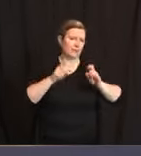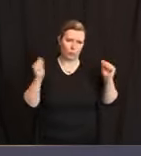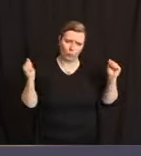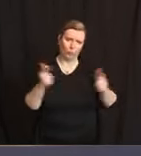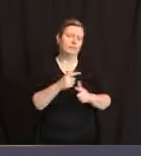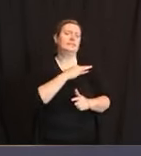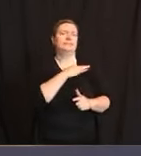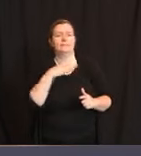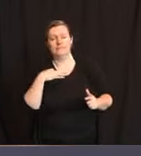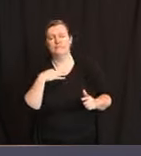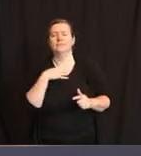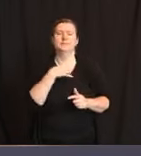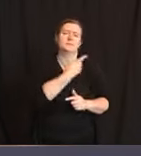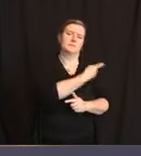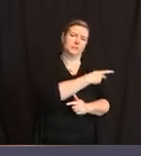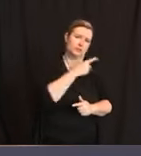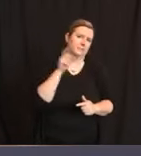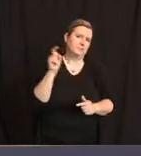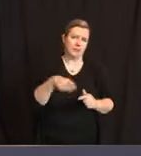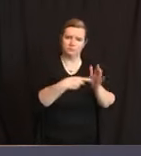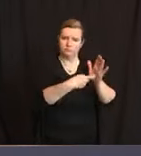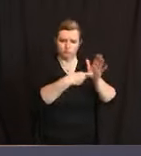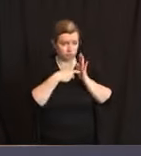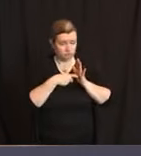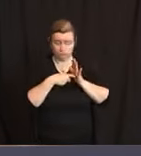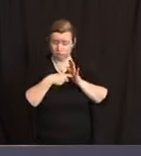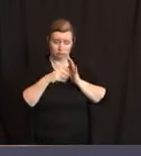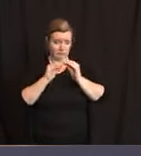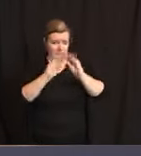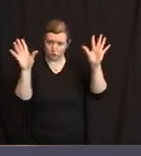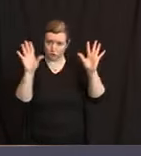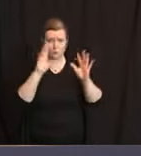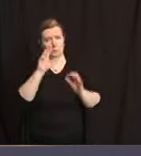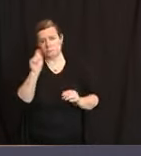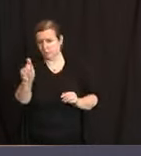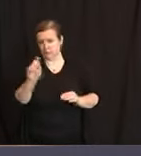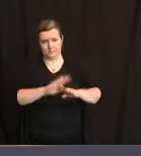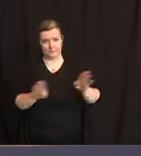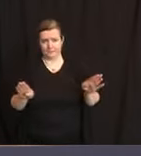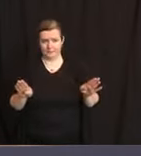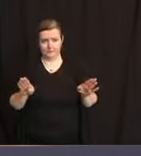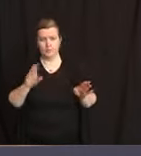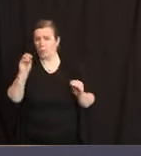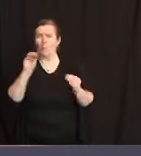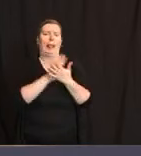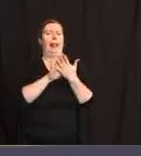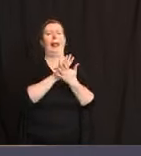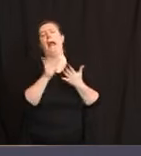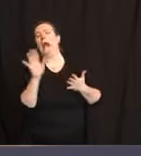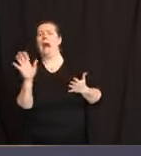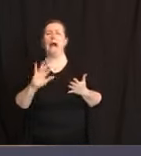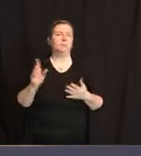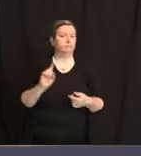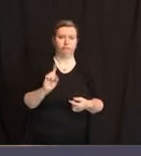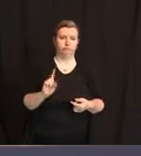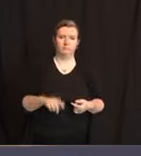The expectation is crystal clear. We've already said, lawmakers from both sides